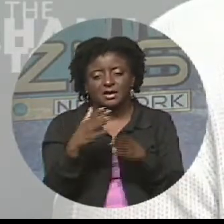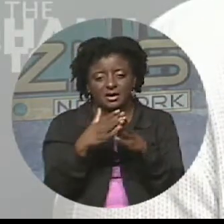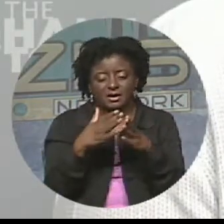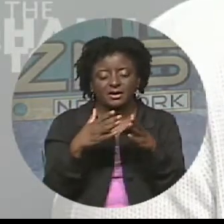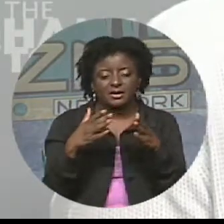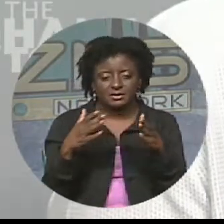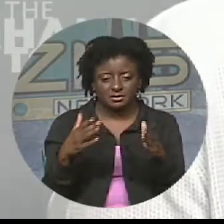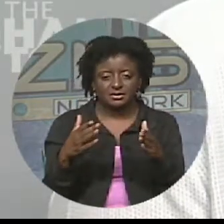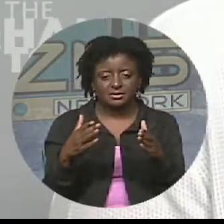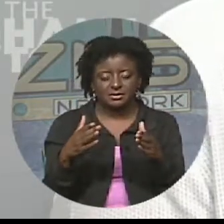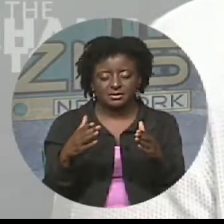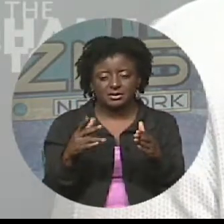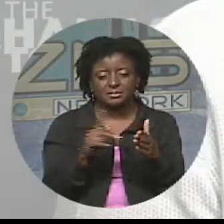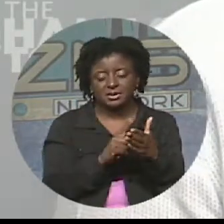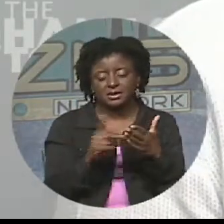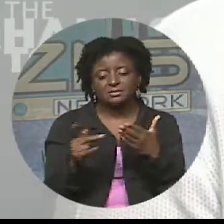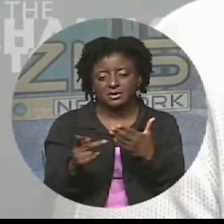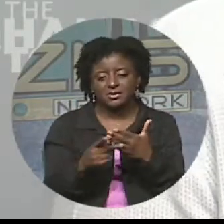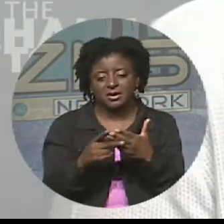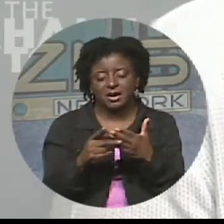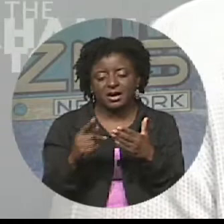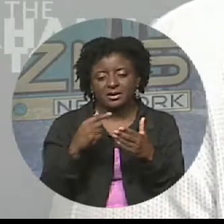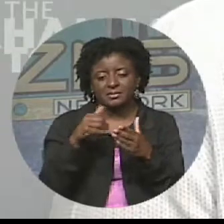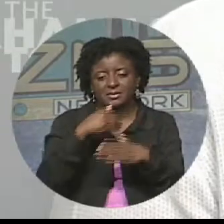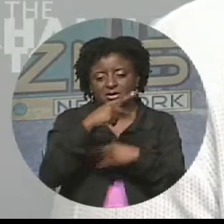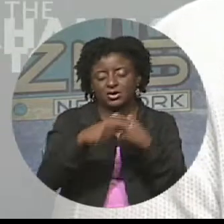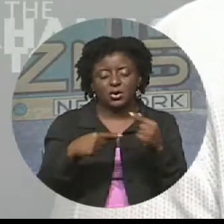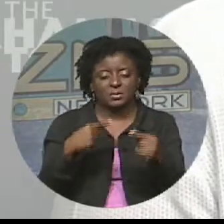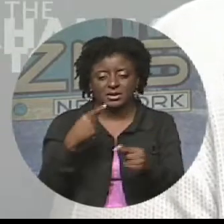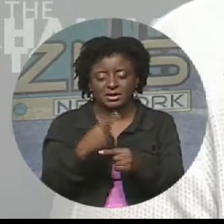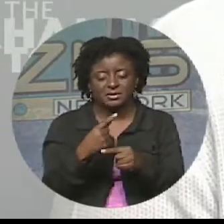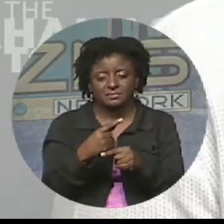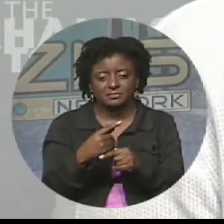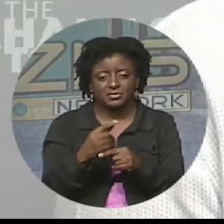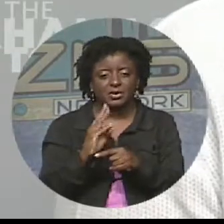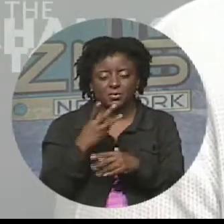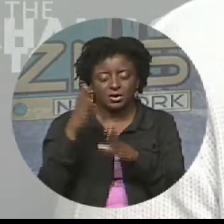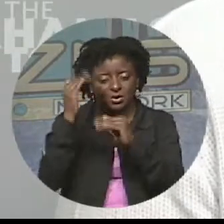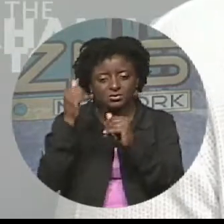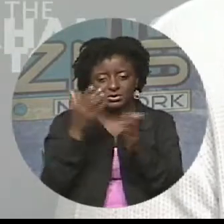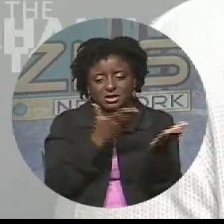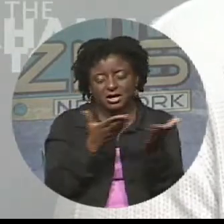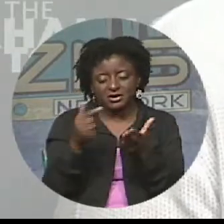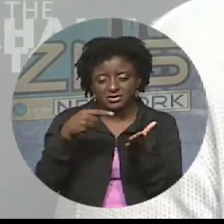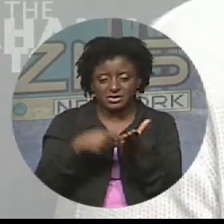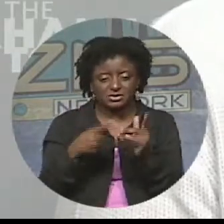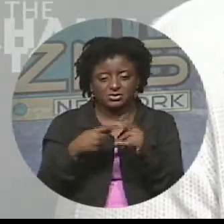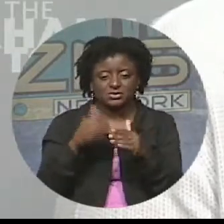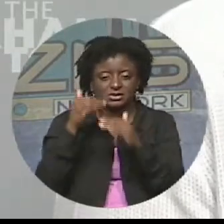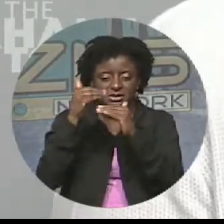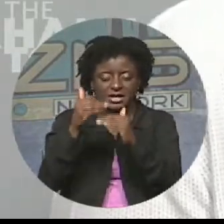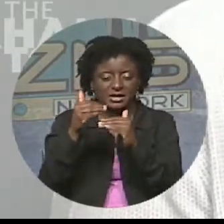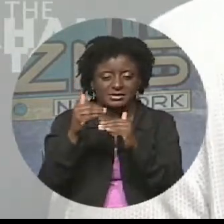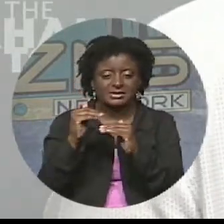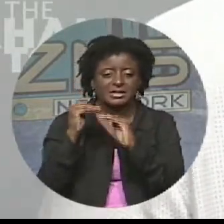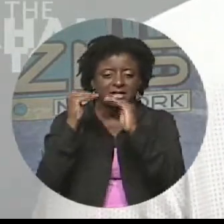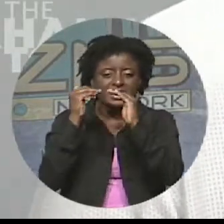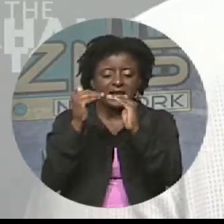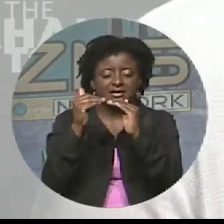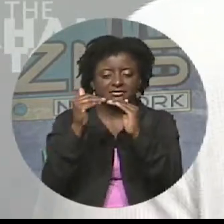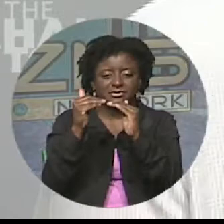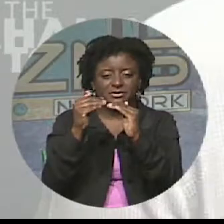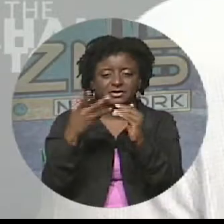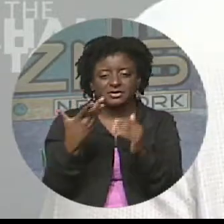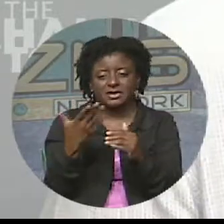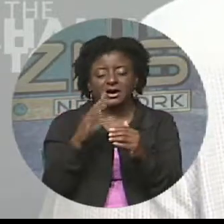golf tournaments that draw a lot of celebrities, and this is where we hope to take this to the next level. Maybe make it sort of a pro-am. There's a lot of